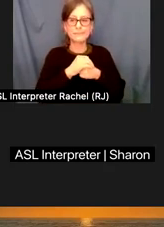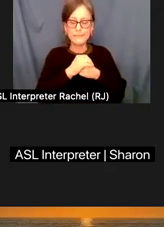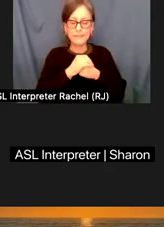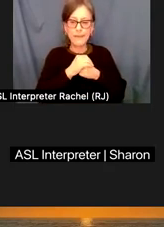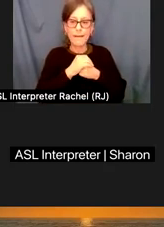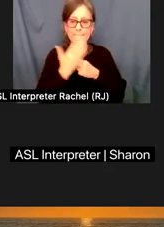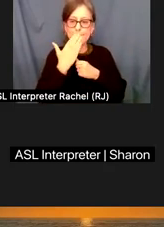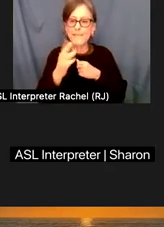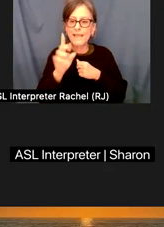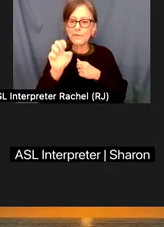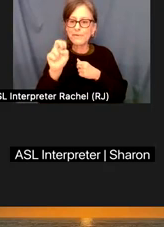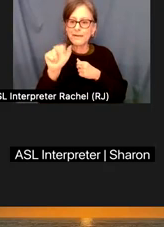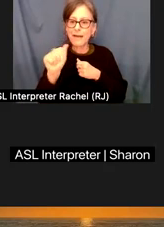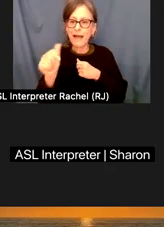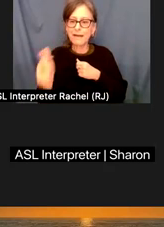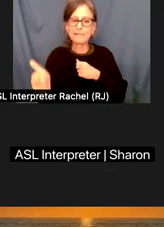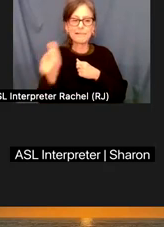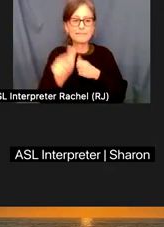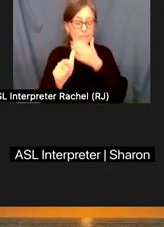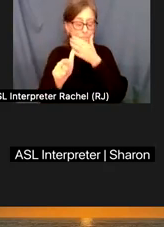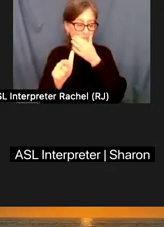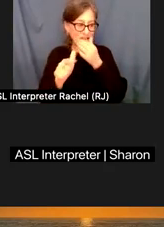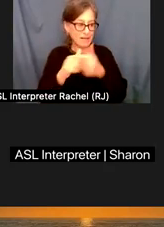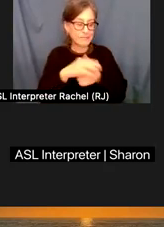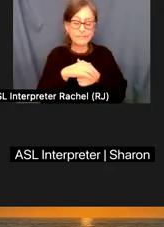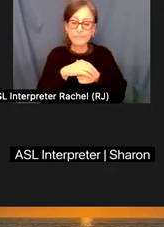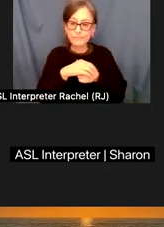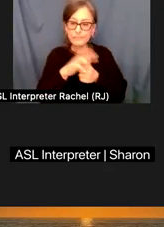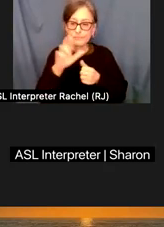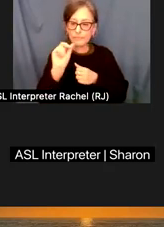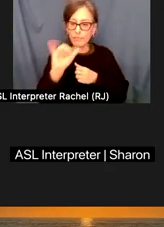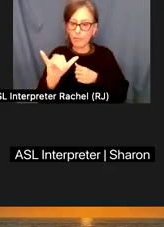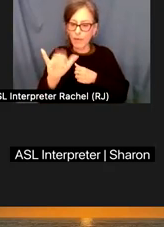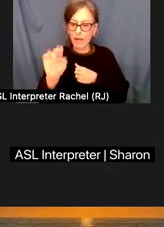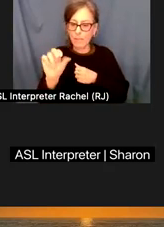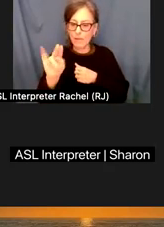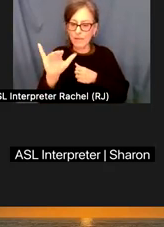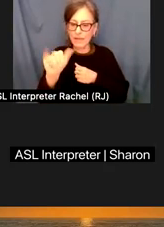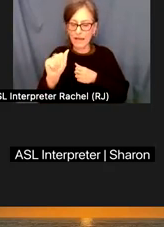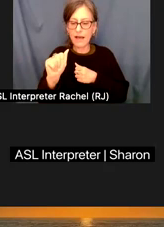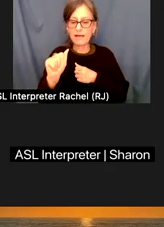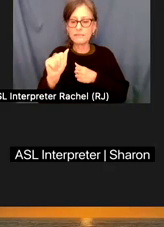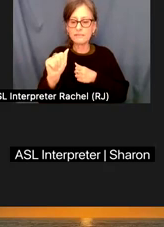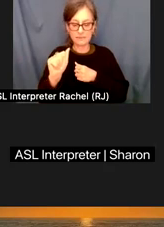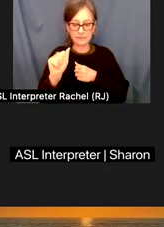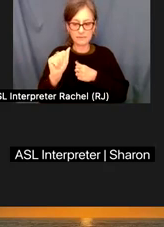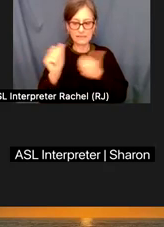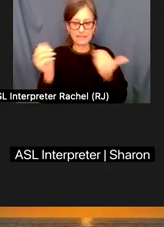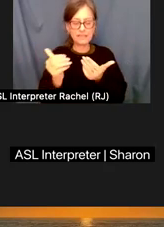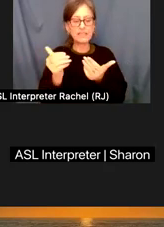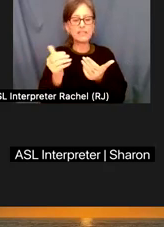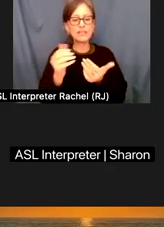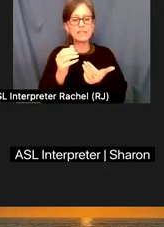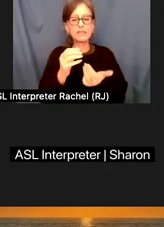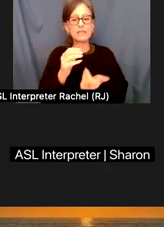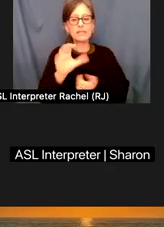go ahead and move on. And up next, Ray Bonilla from Common Spirit Health and with the a council member with the